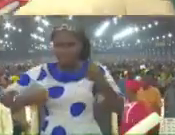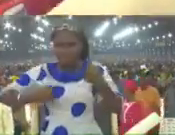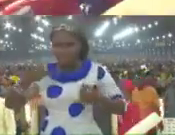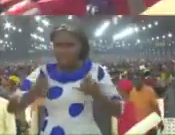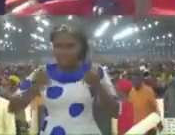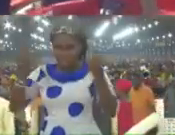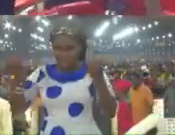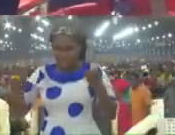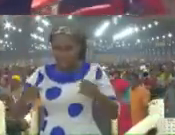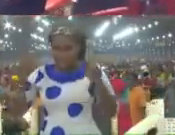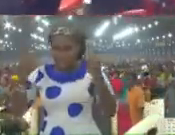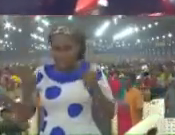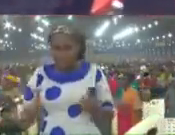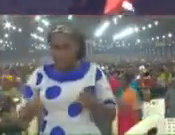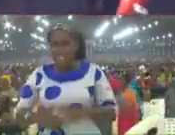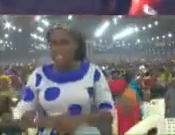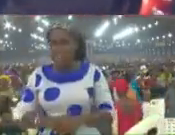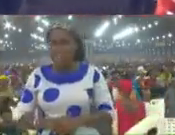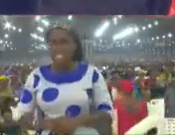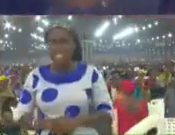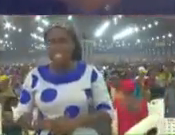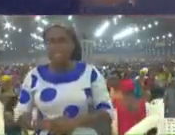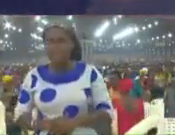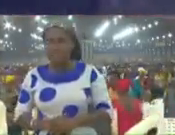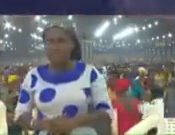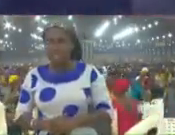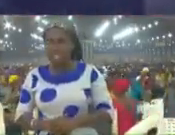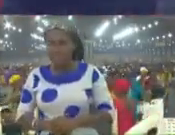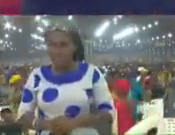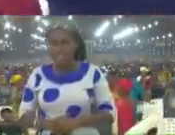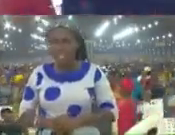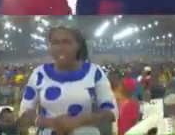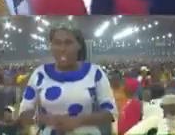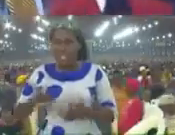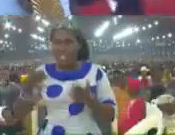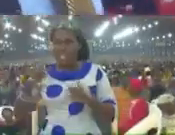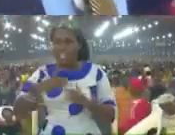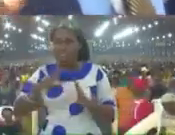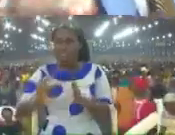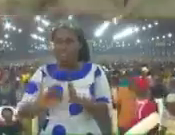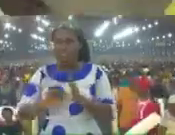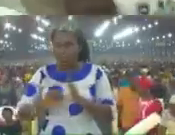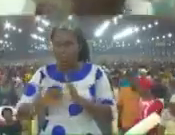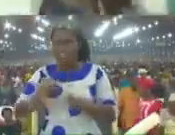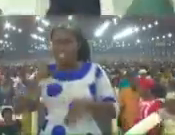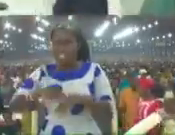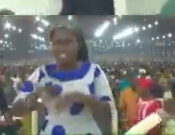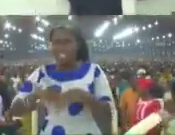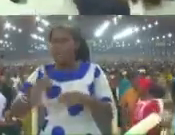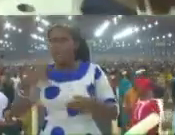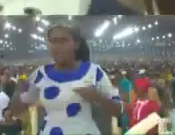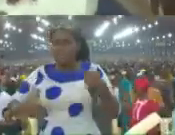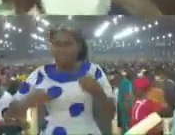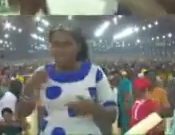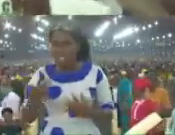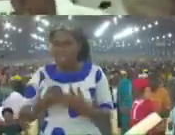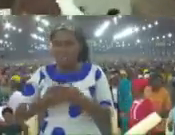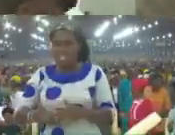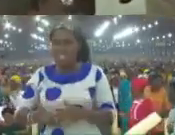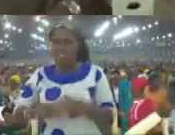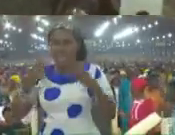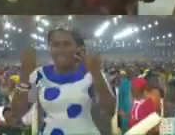and seasons. Let my own season of rejoicing begin right